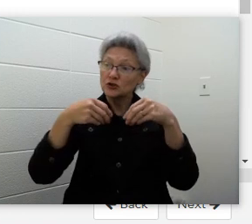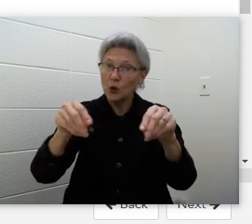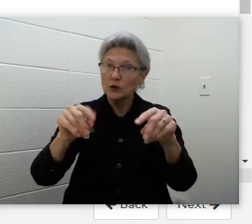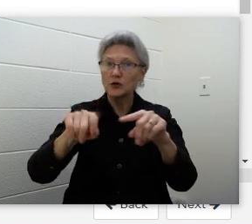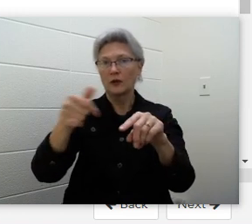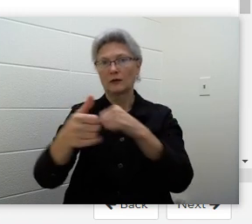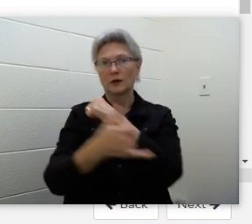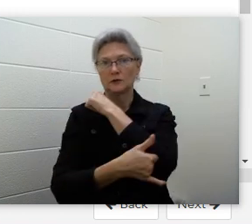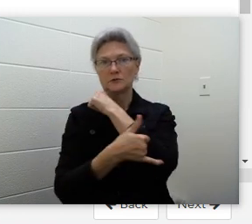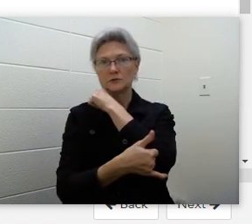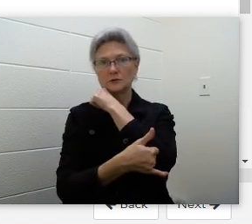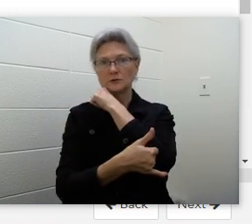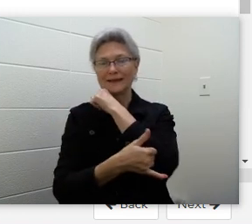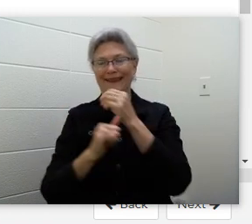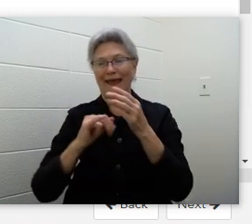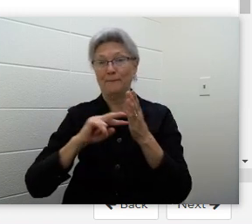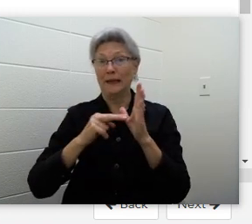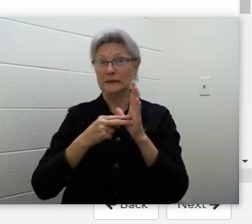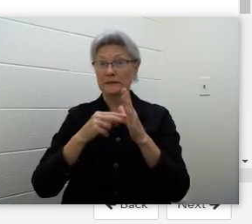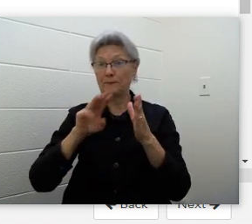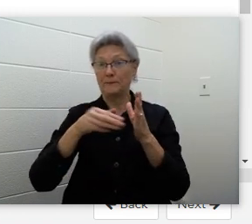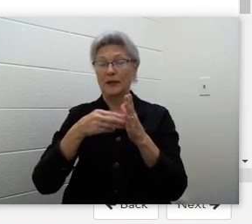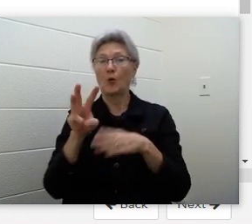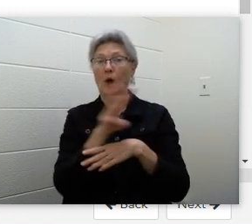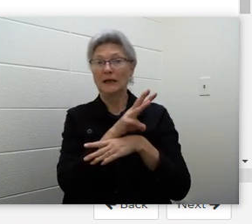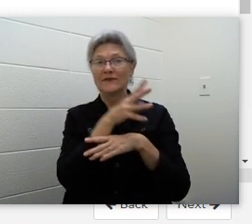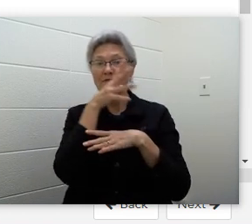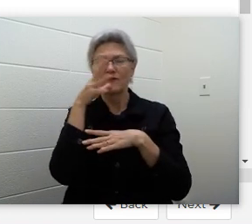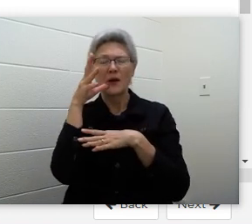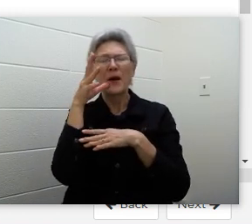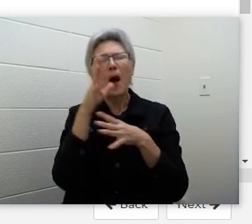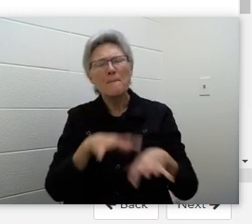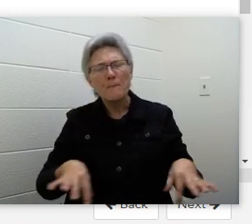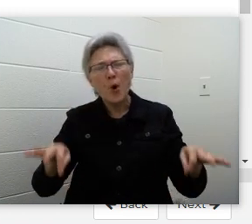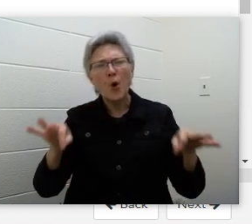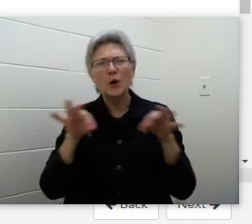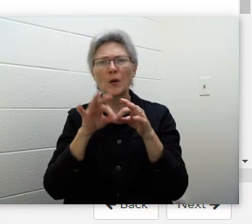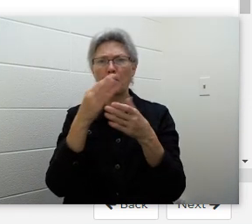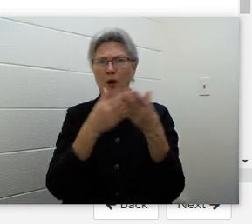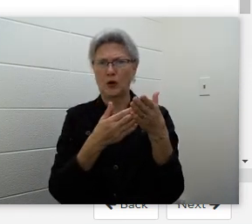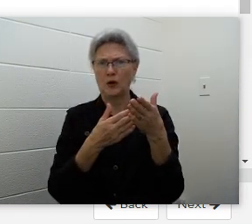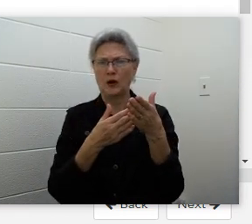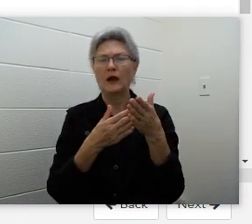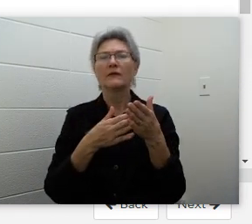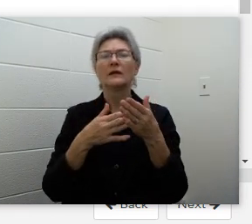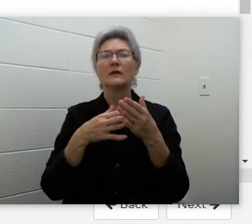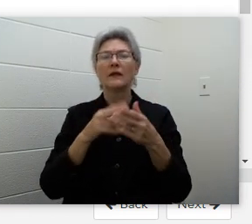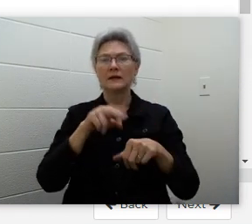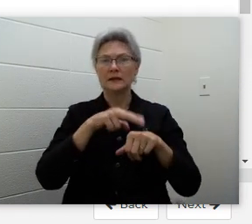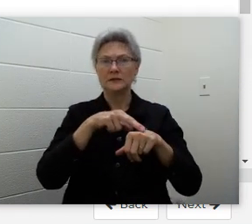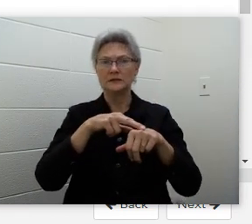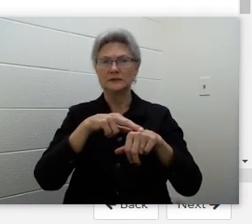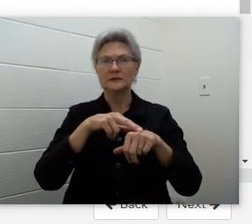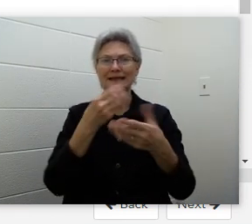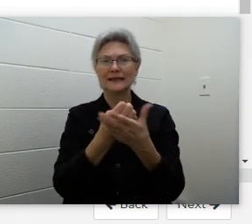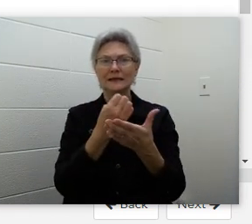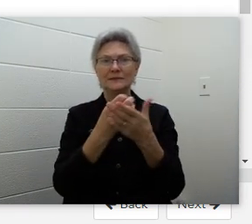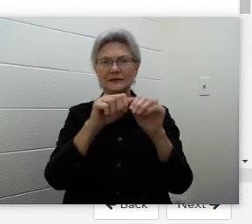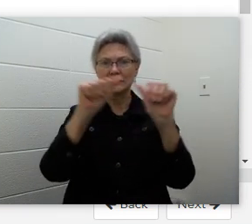other countries. That makes Midwestern agriculture a critical part of the nation's economy.